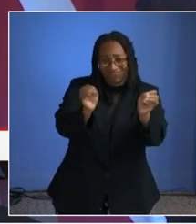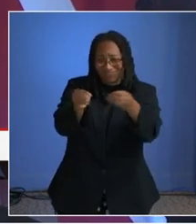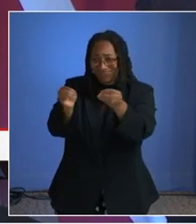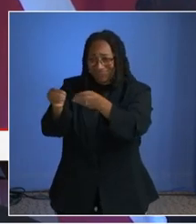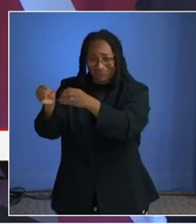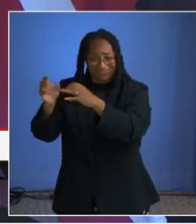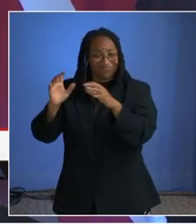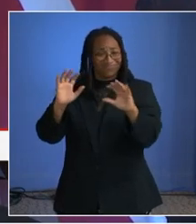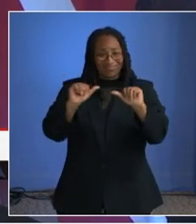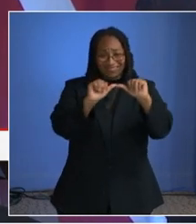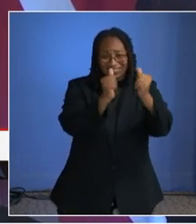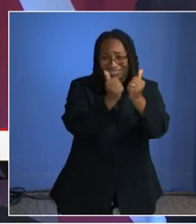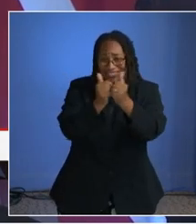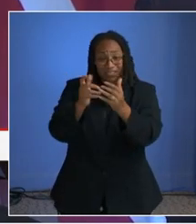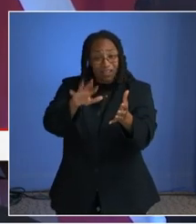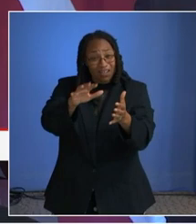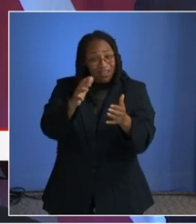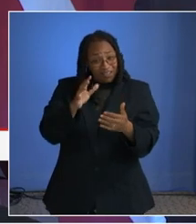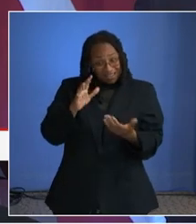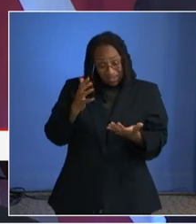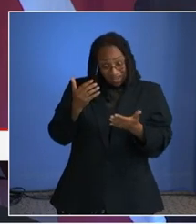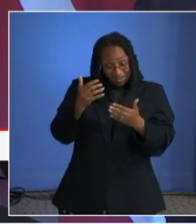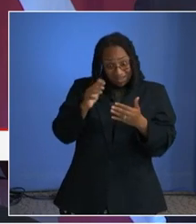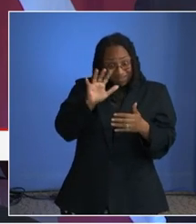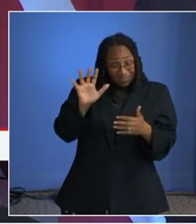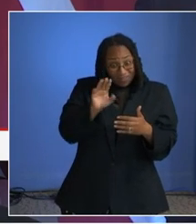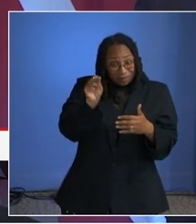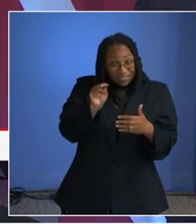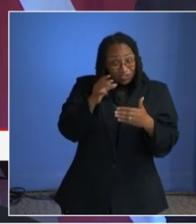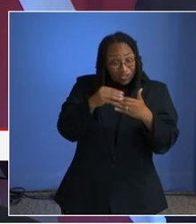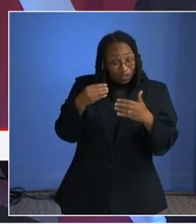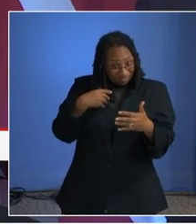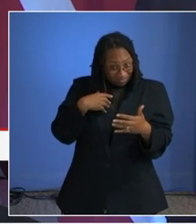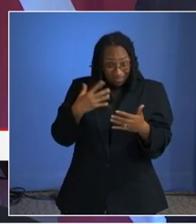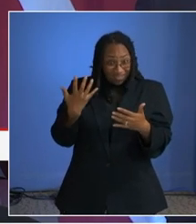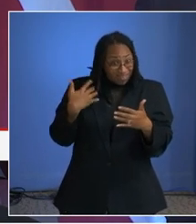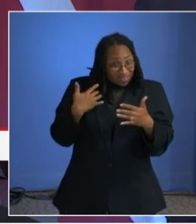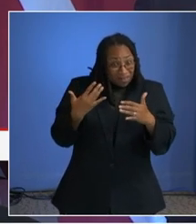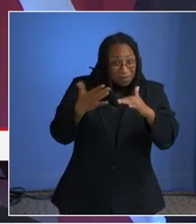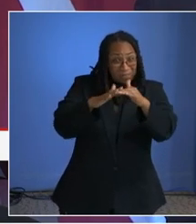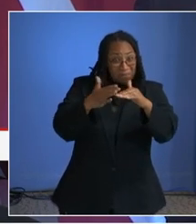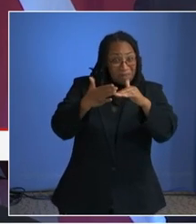million. So we're not lacking in people to do that work.